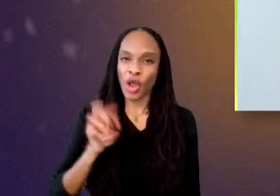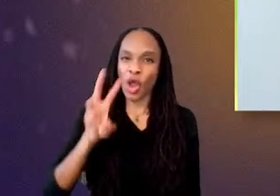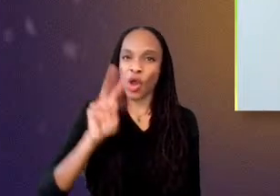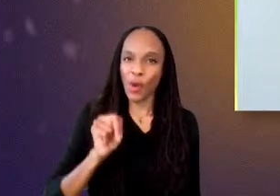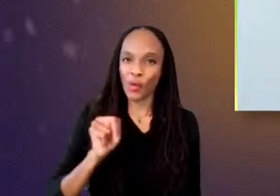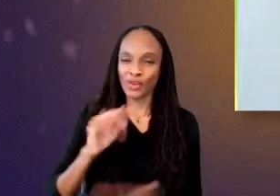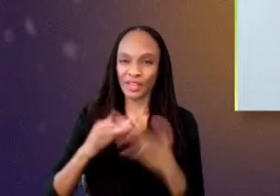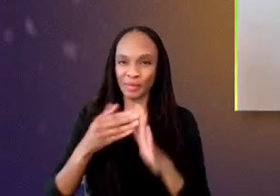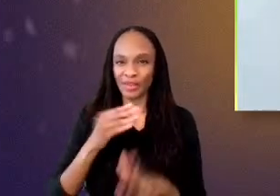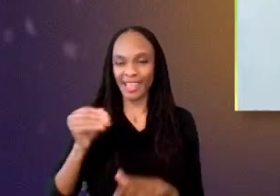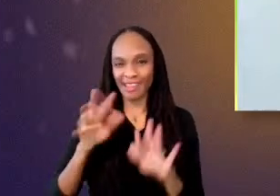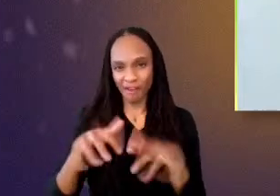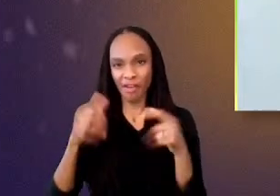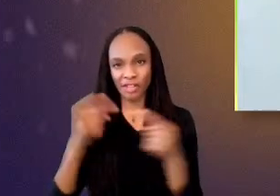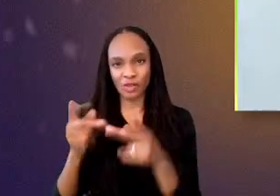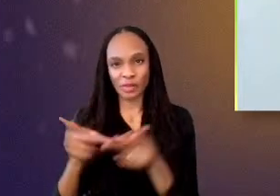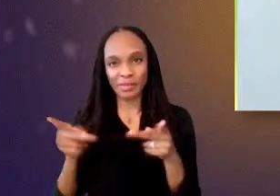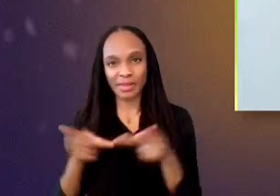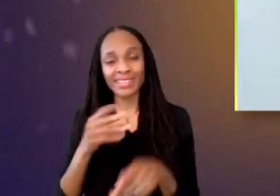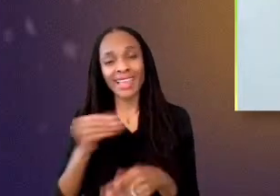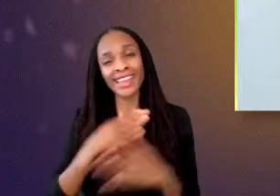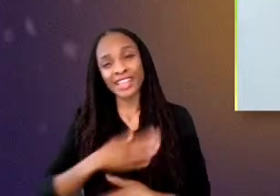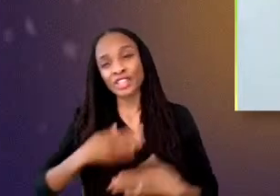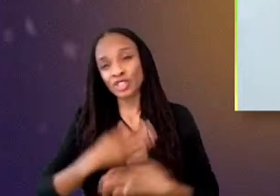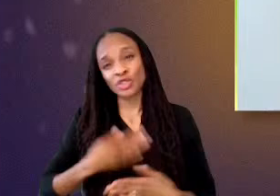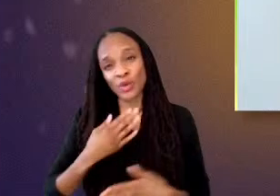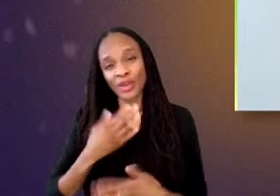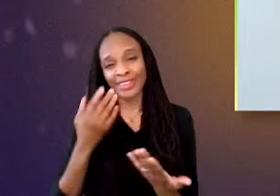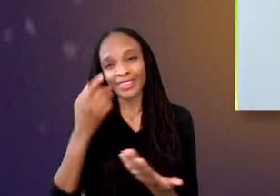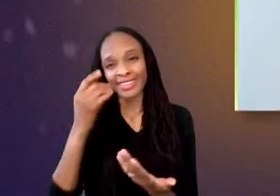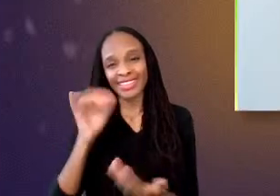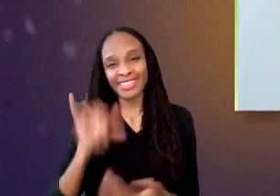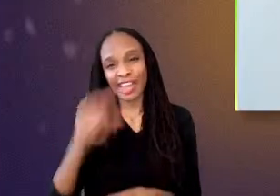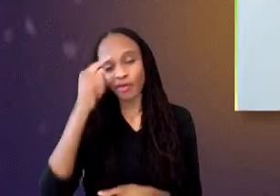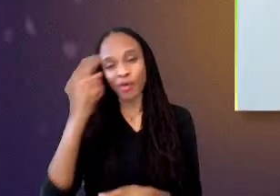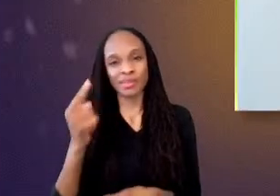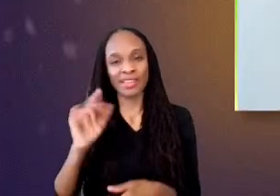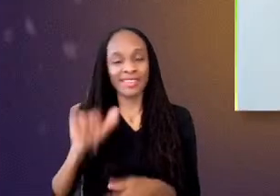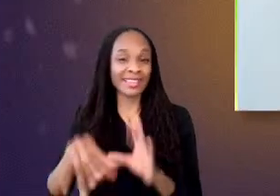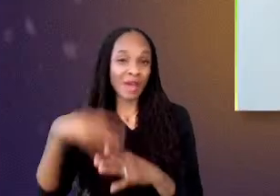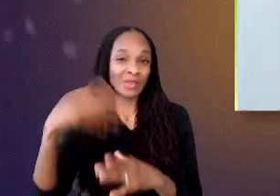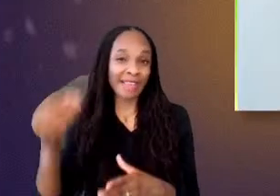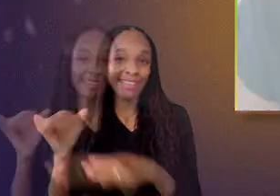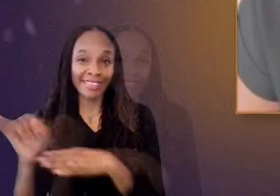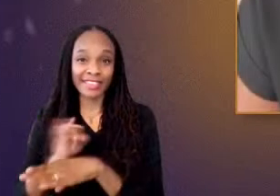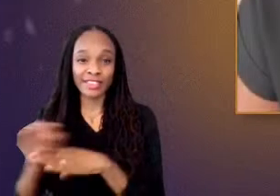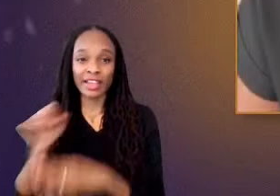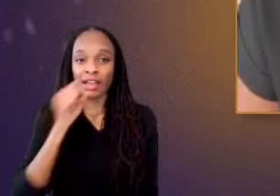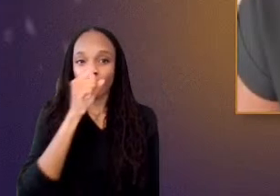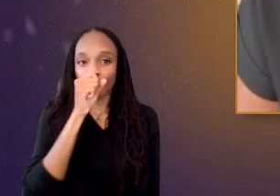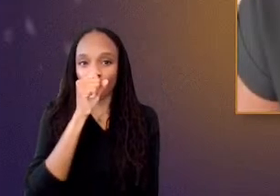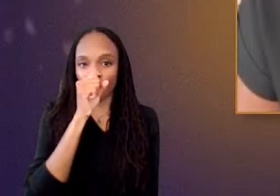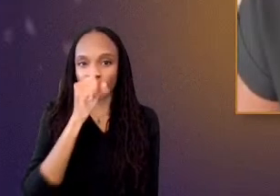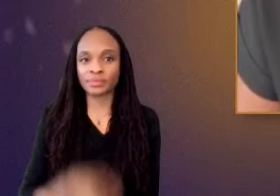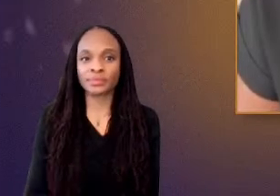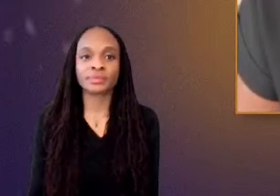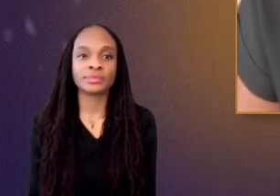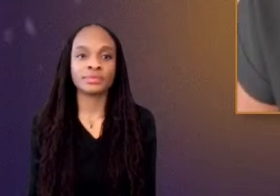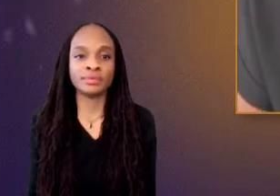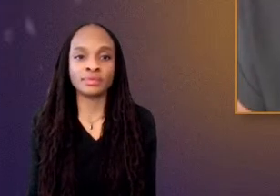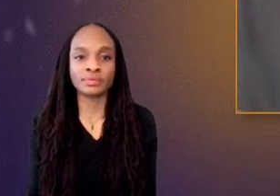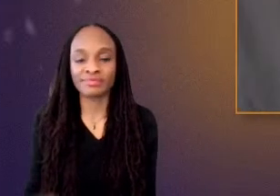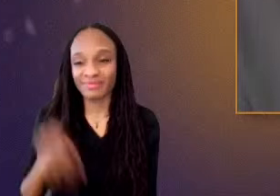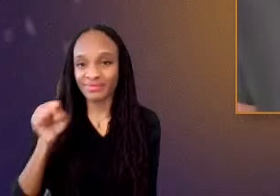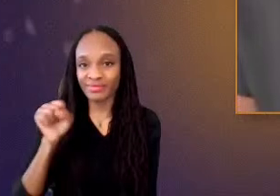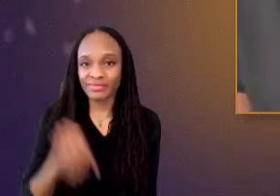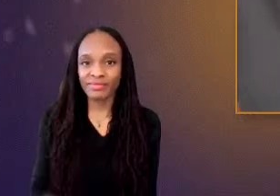these places, and then also just enjoy it for something outside of the industry. Yeah. That's great.